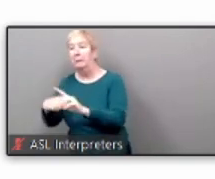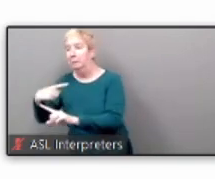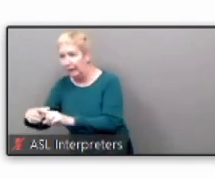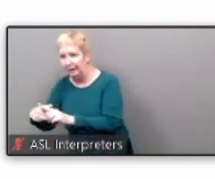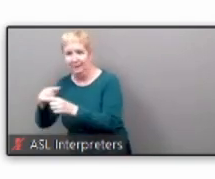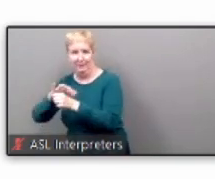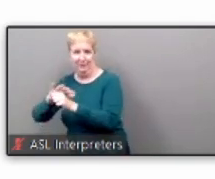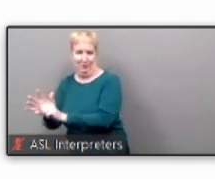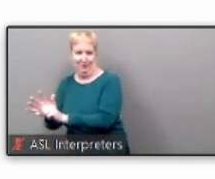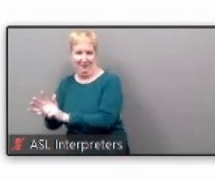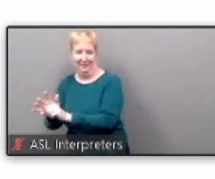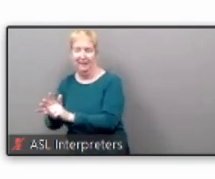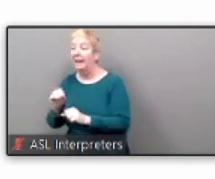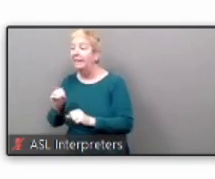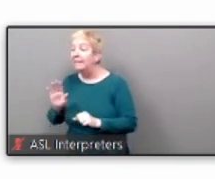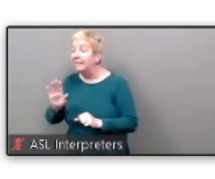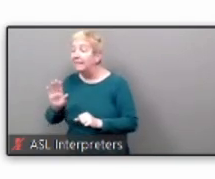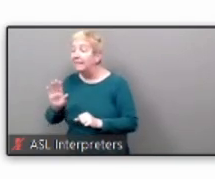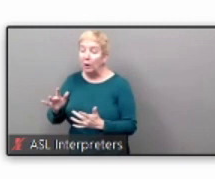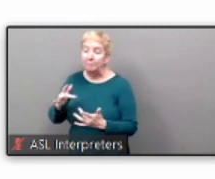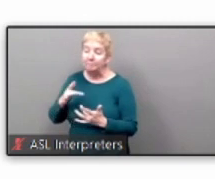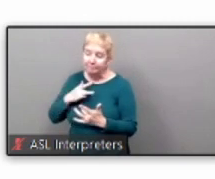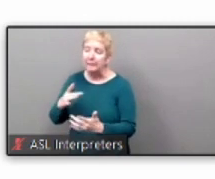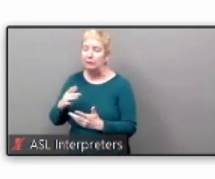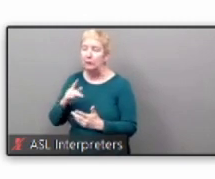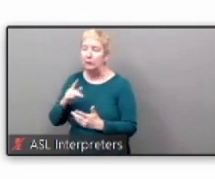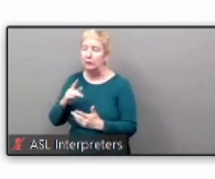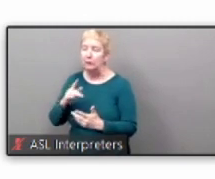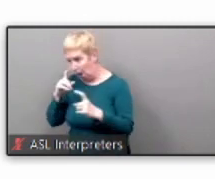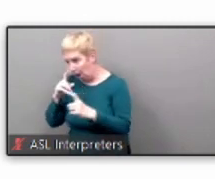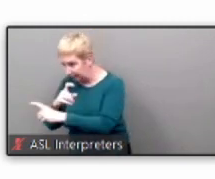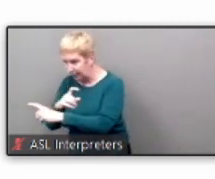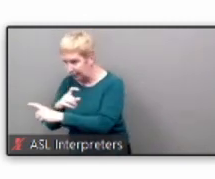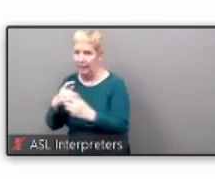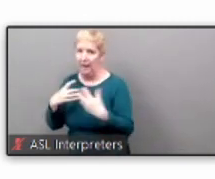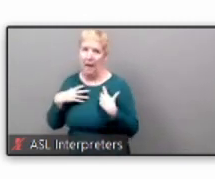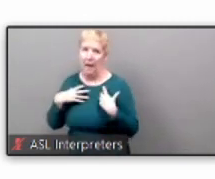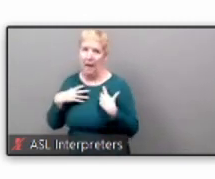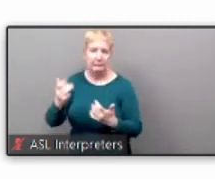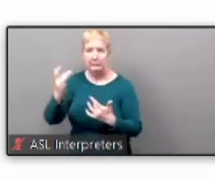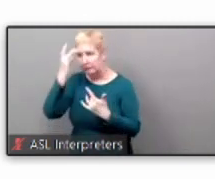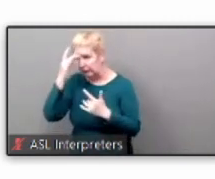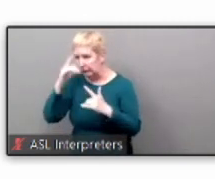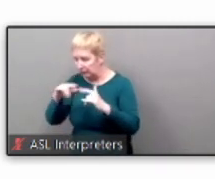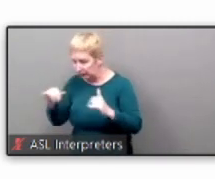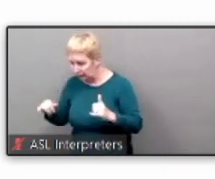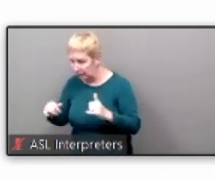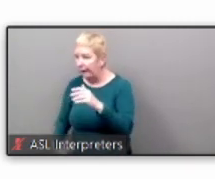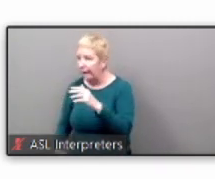typically very complicated medical histories. So next slide.